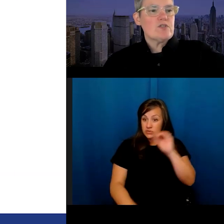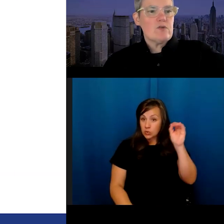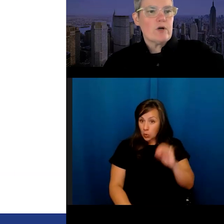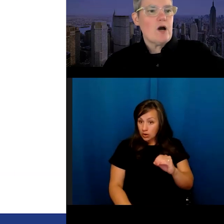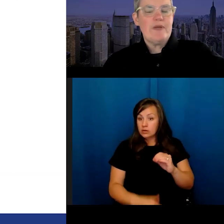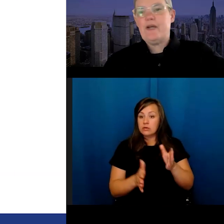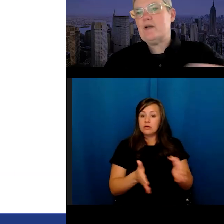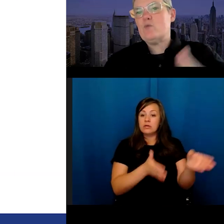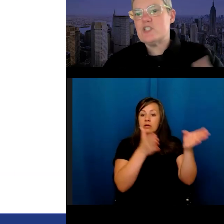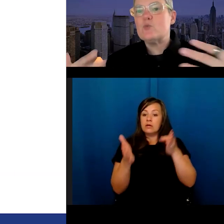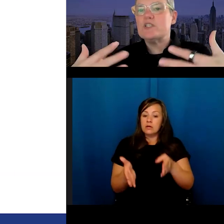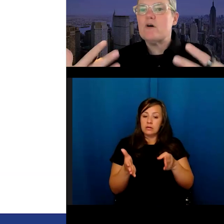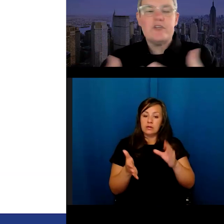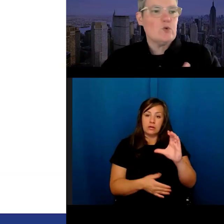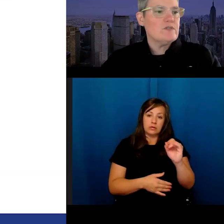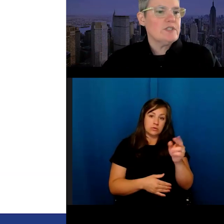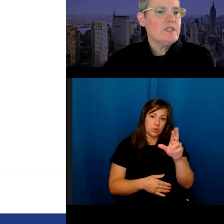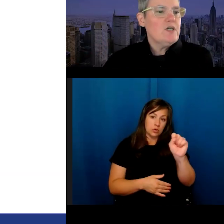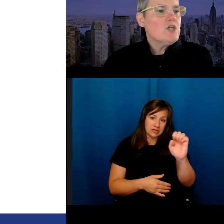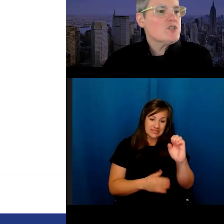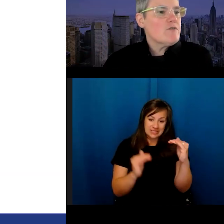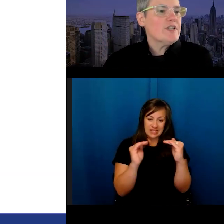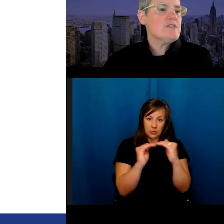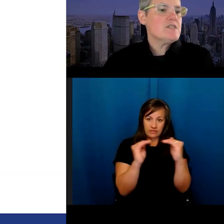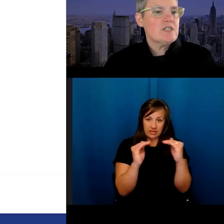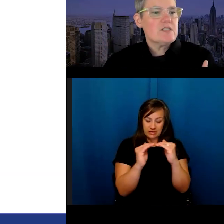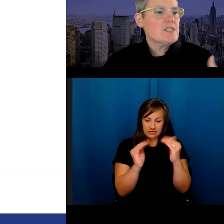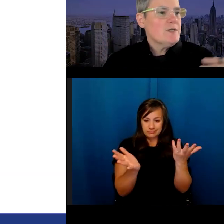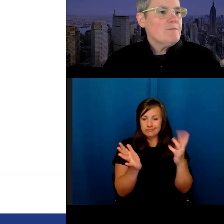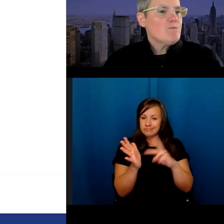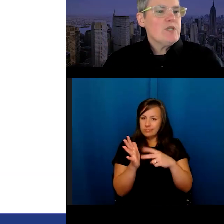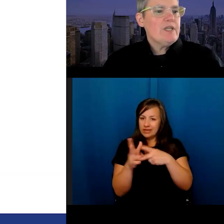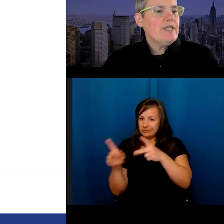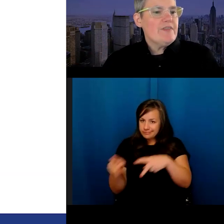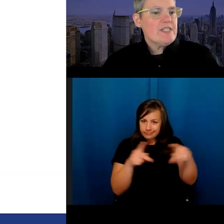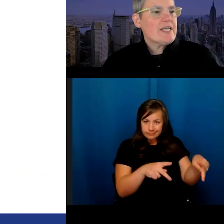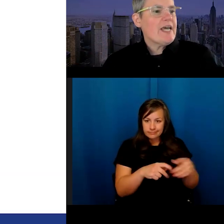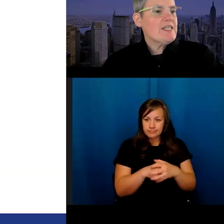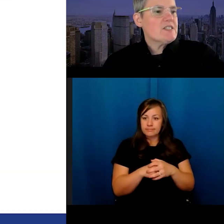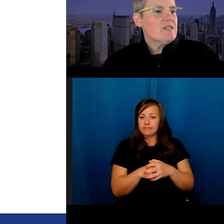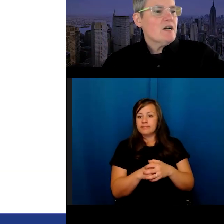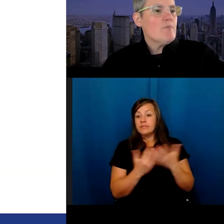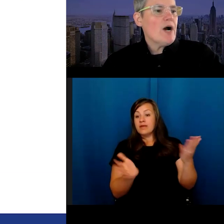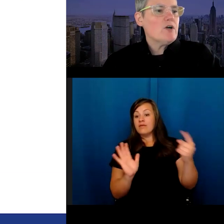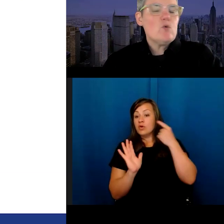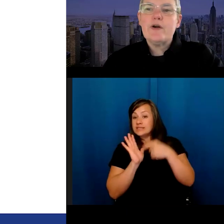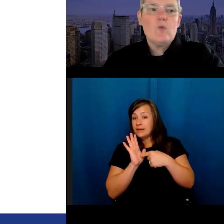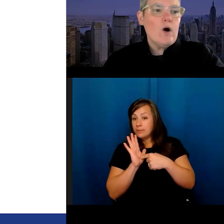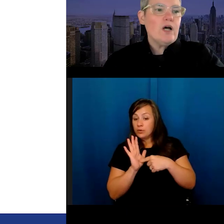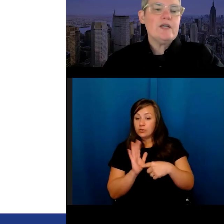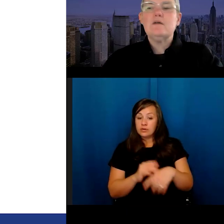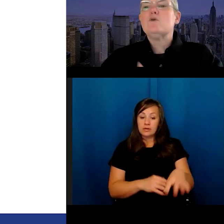the course or common area, which is what's called the equivalent. So for instance, in this case,